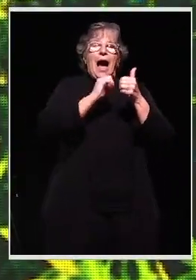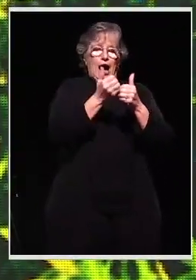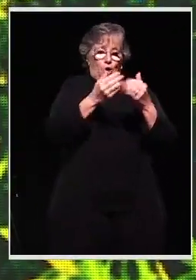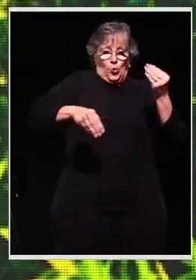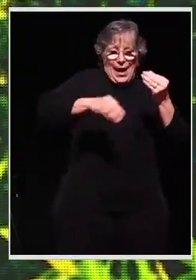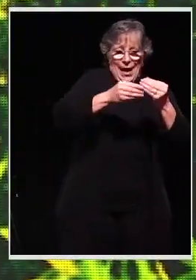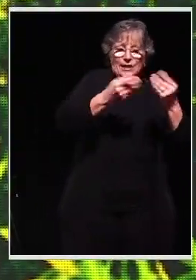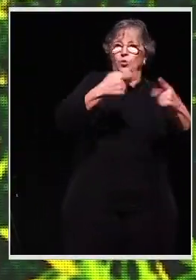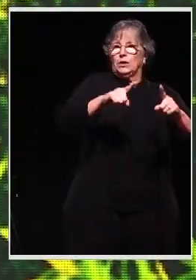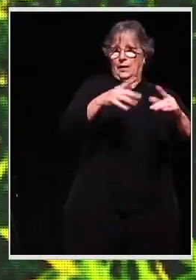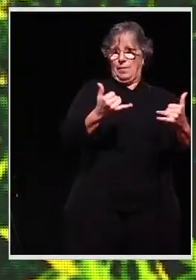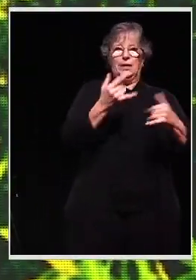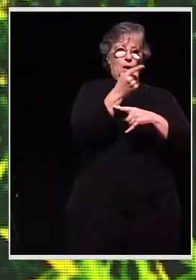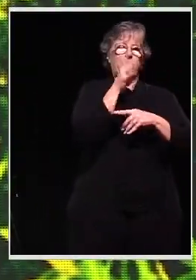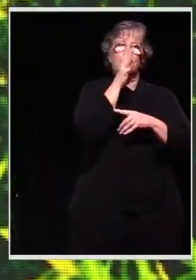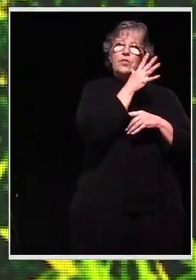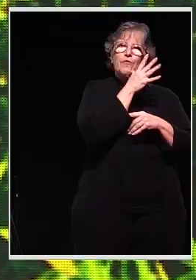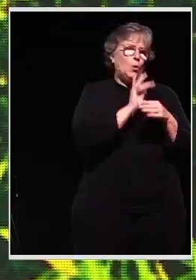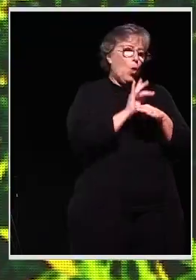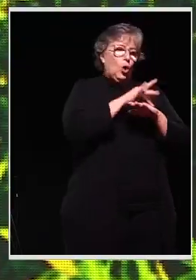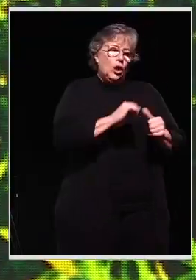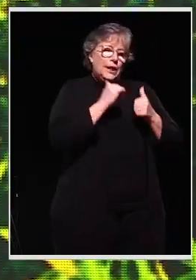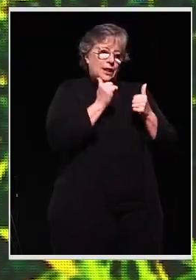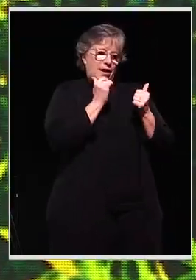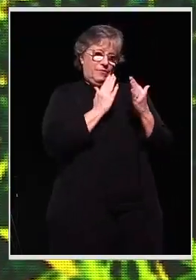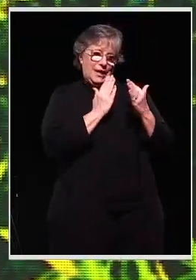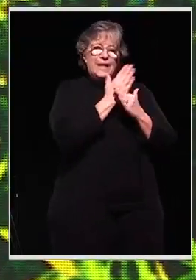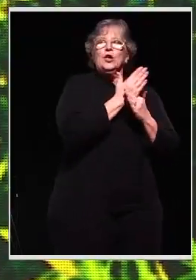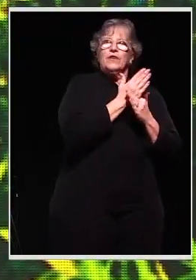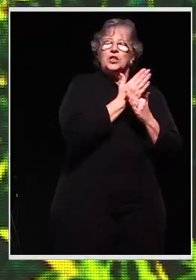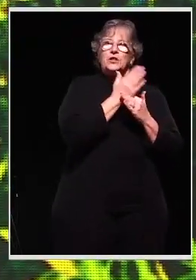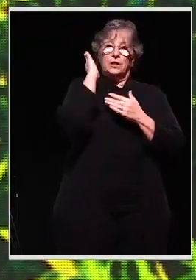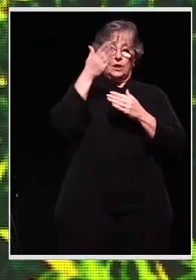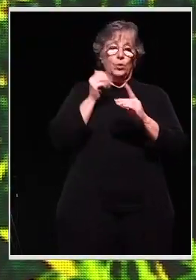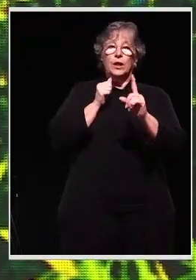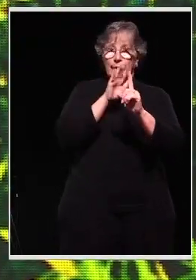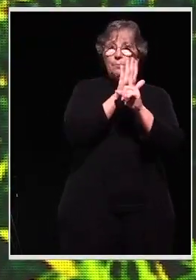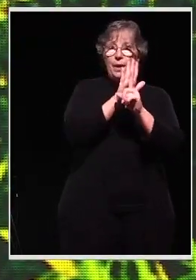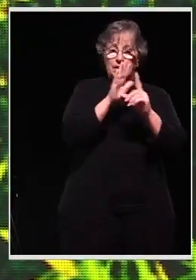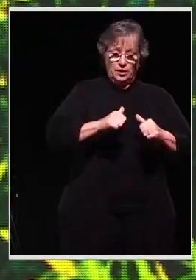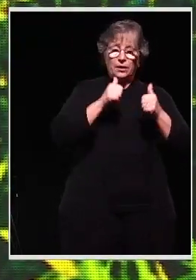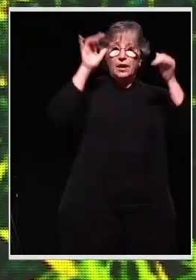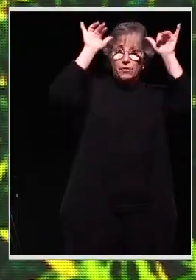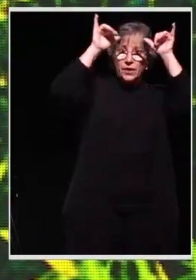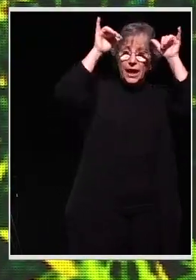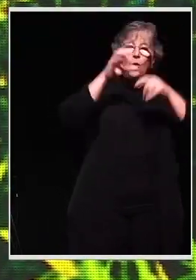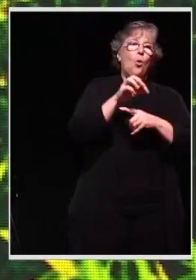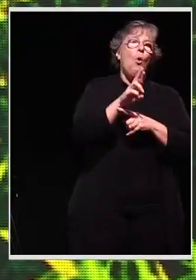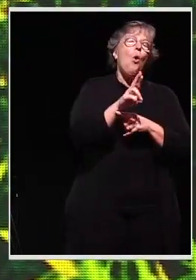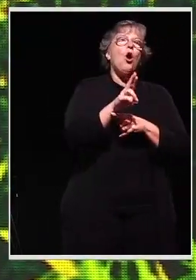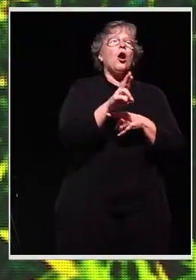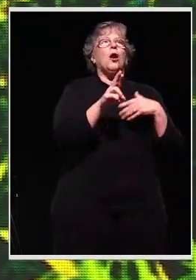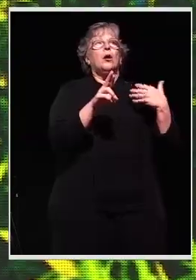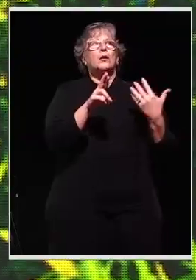already having on the farm? What are some early life interventions that will have impacts over the life of that cow or into the